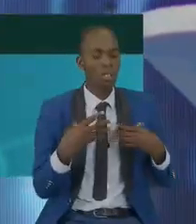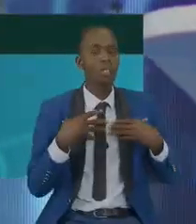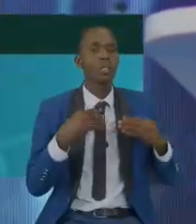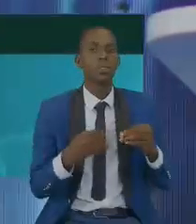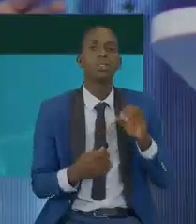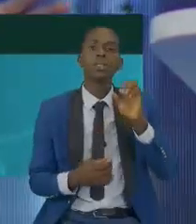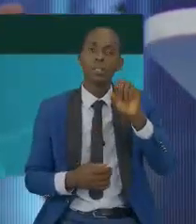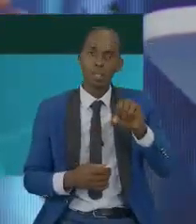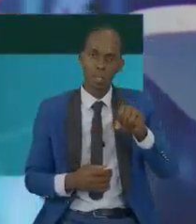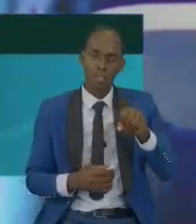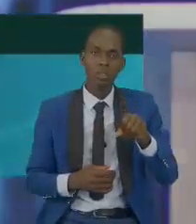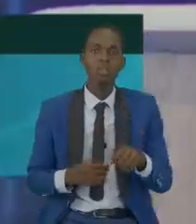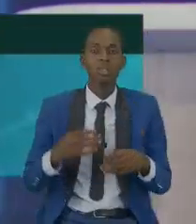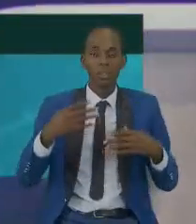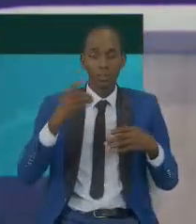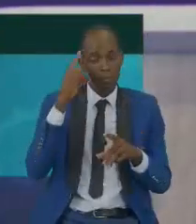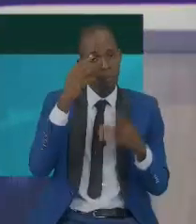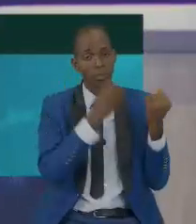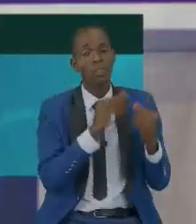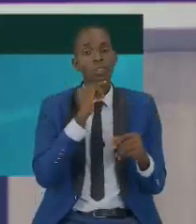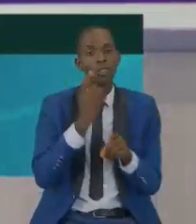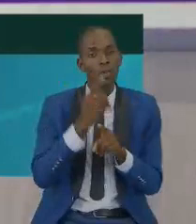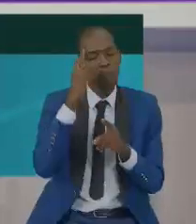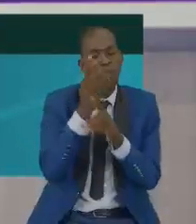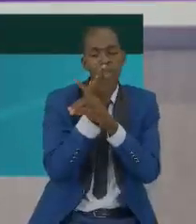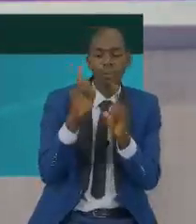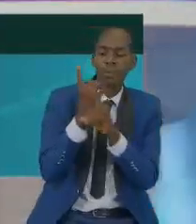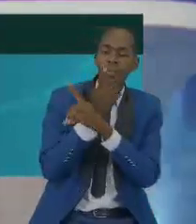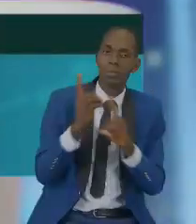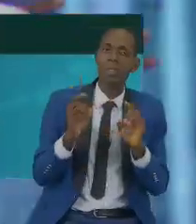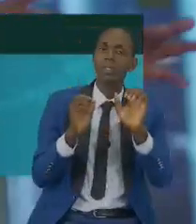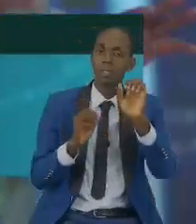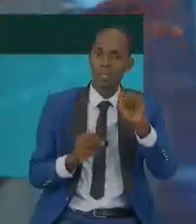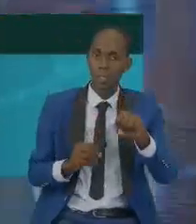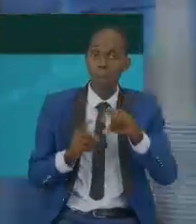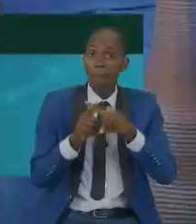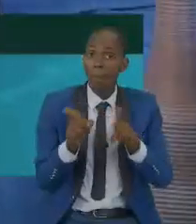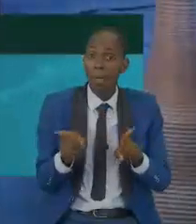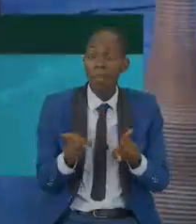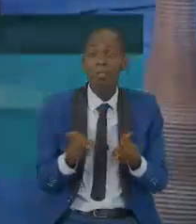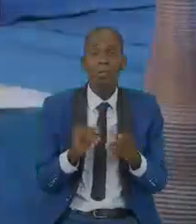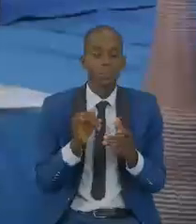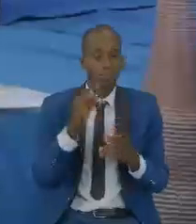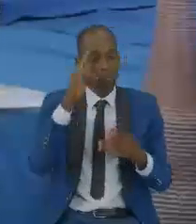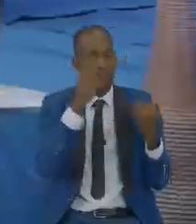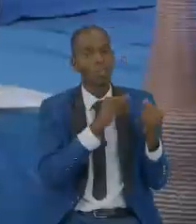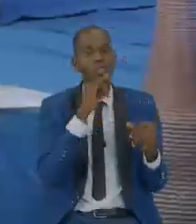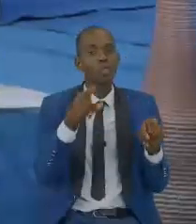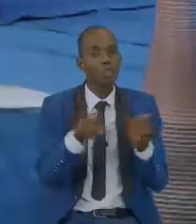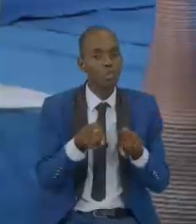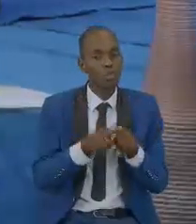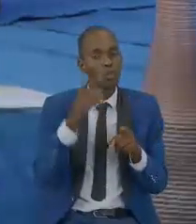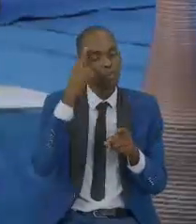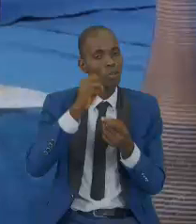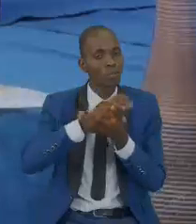They think faith is only for deliverance. Yes, of course. But faith is for sanctification. Faith